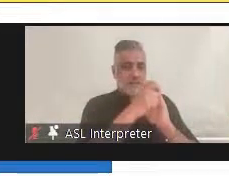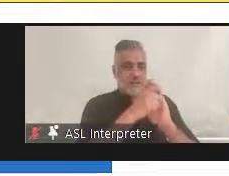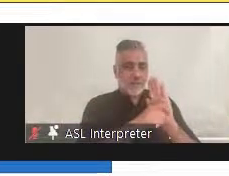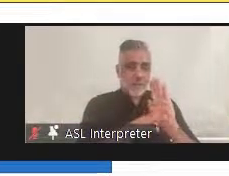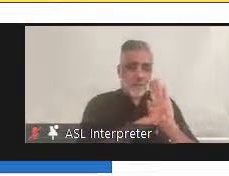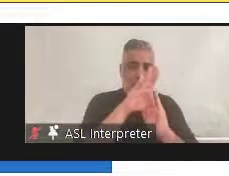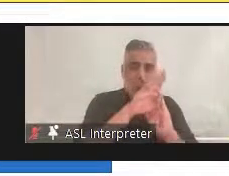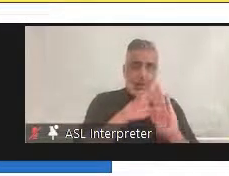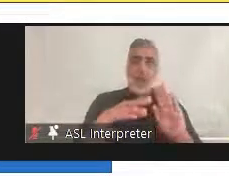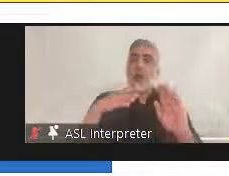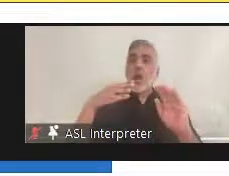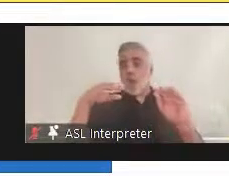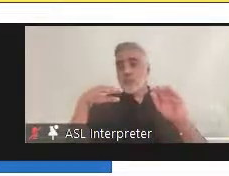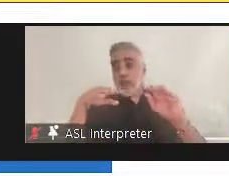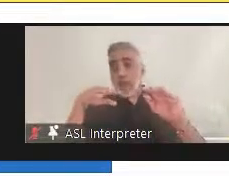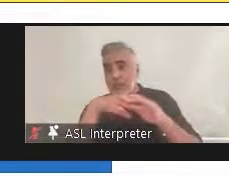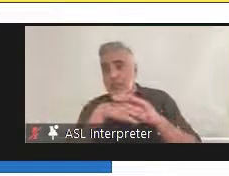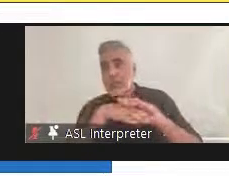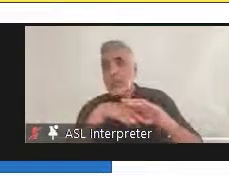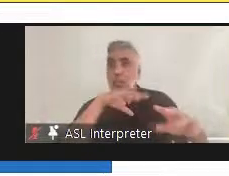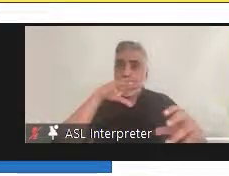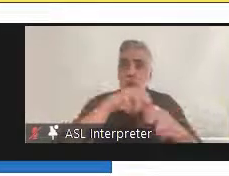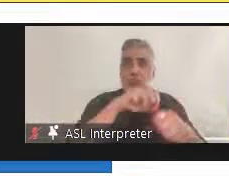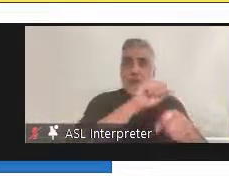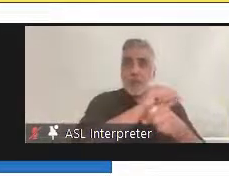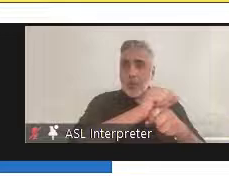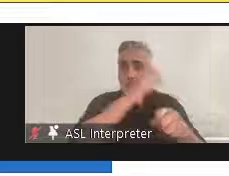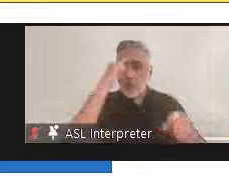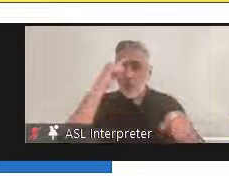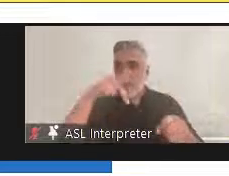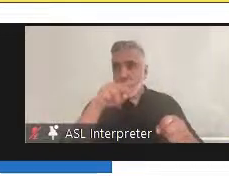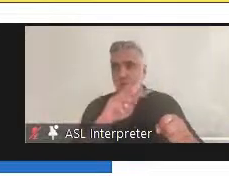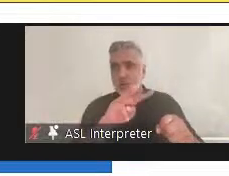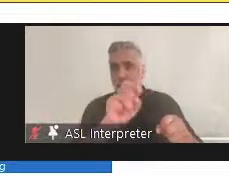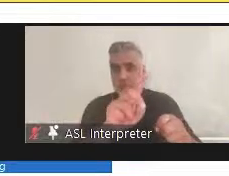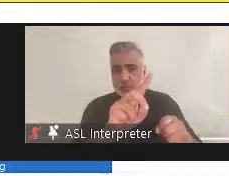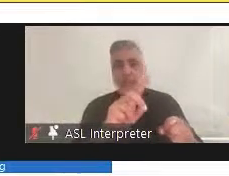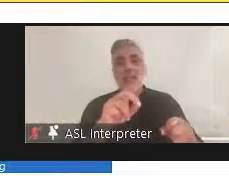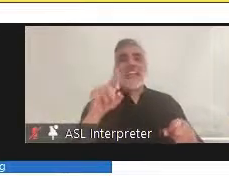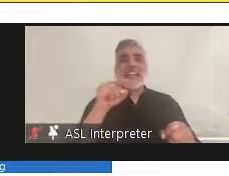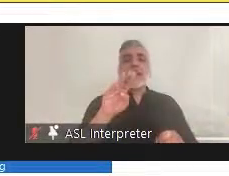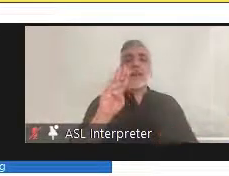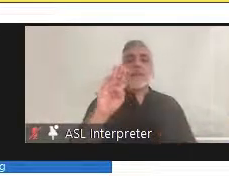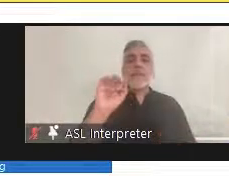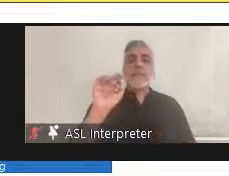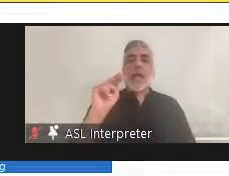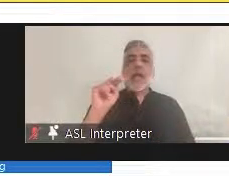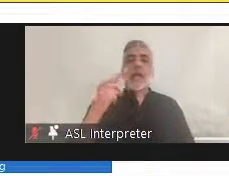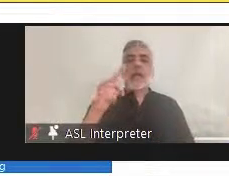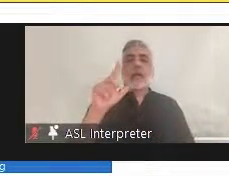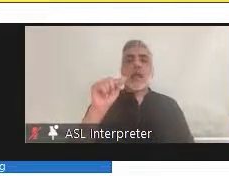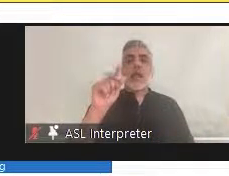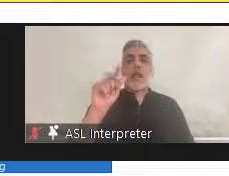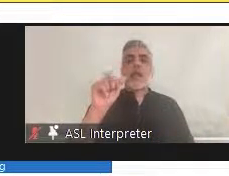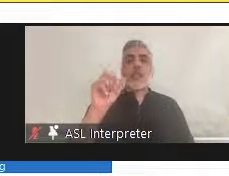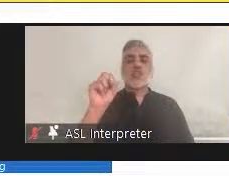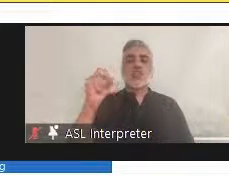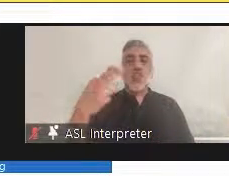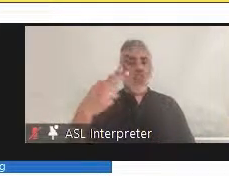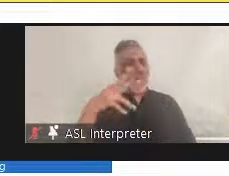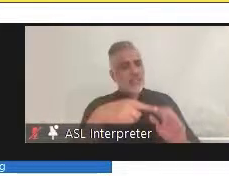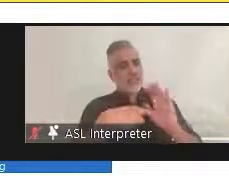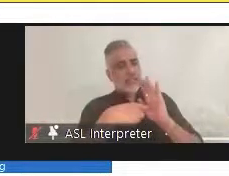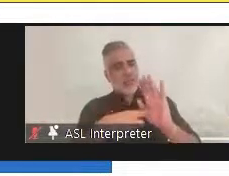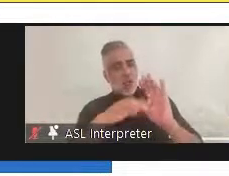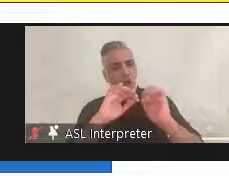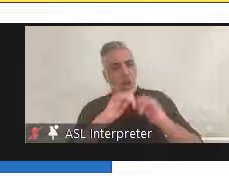on accelerating inclusive employment for persons with disabilities in Bangladesh. And this is just an example of how we are also